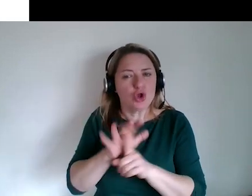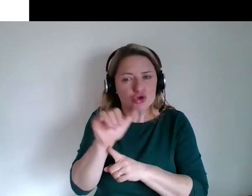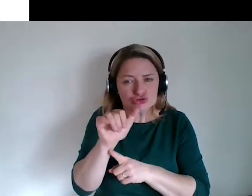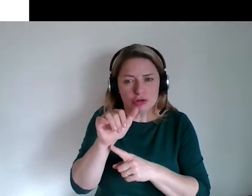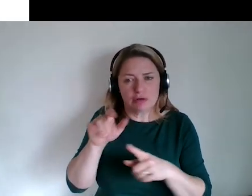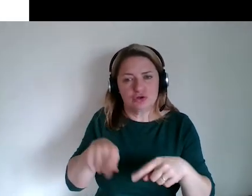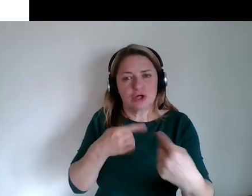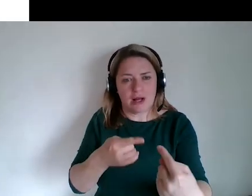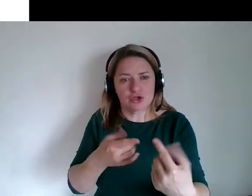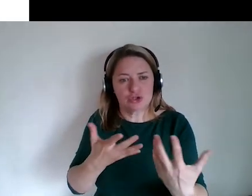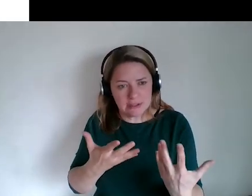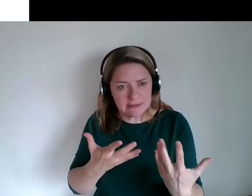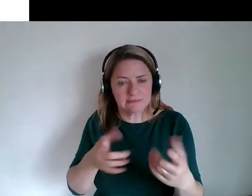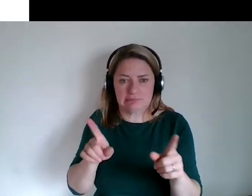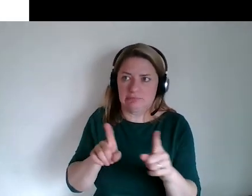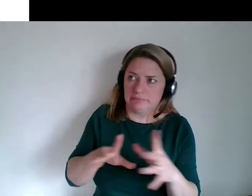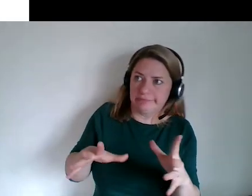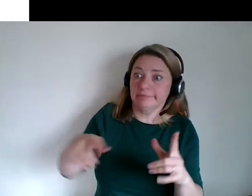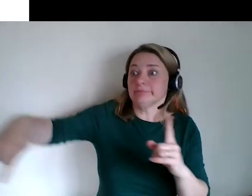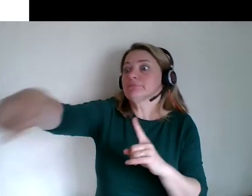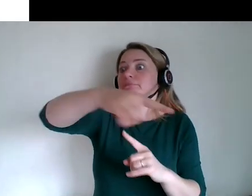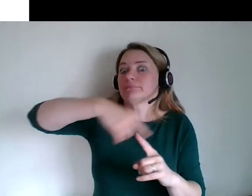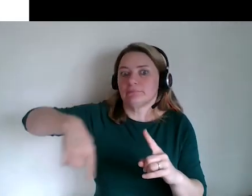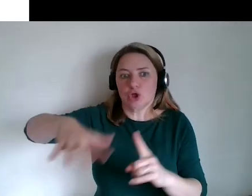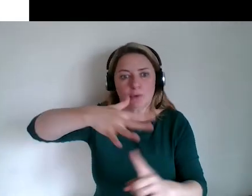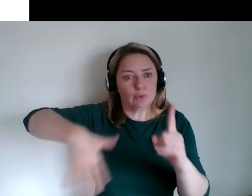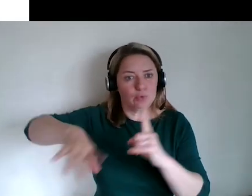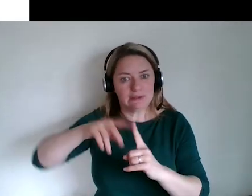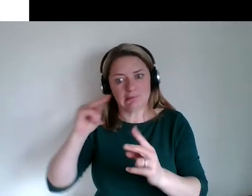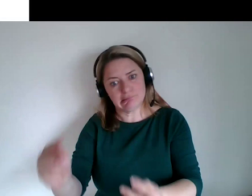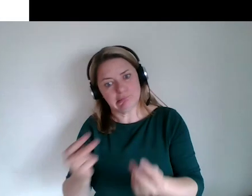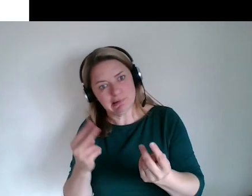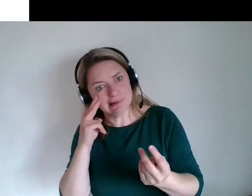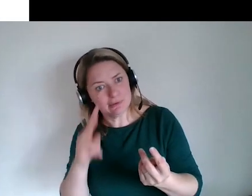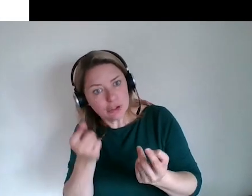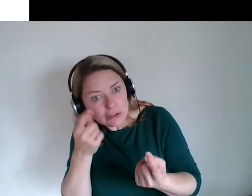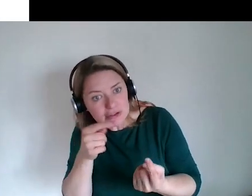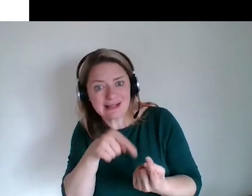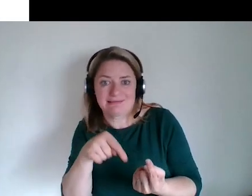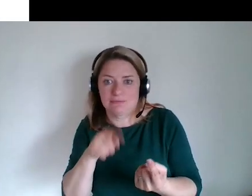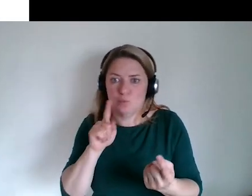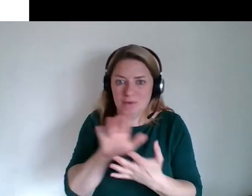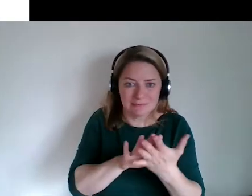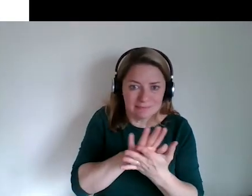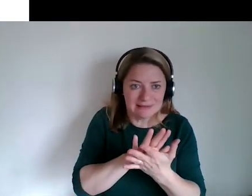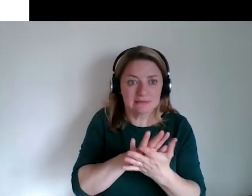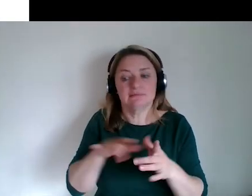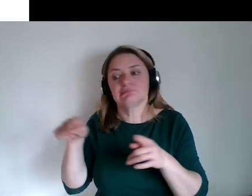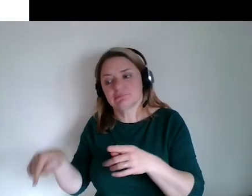how clinical education research is understood and perceived by the wider communities, as well as systemic